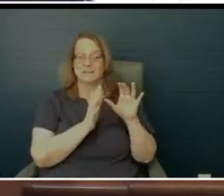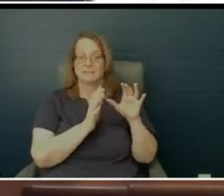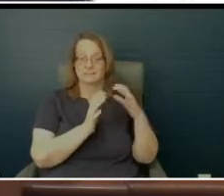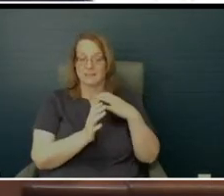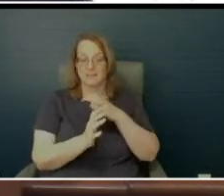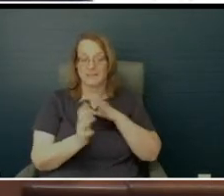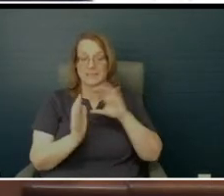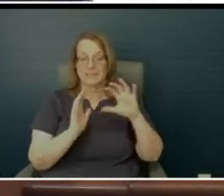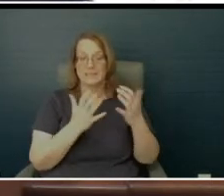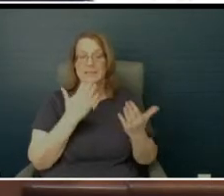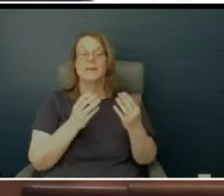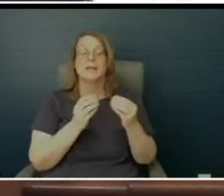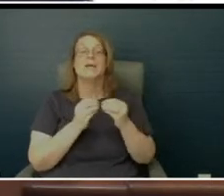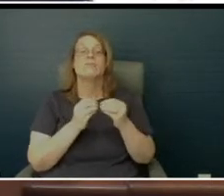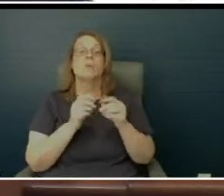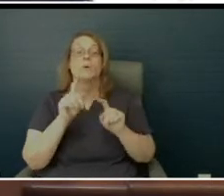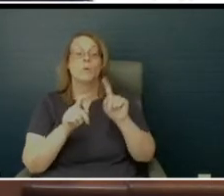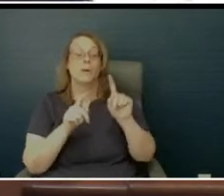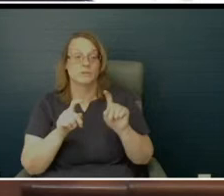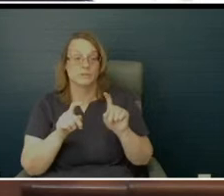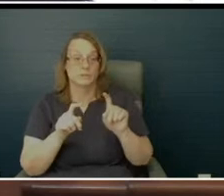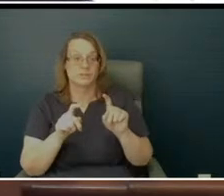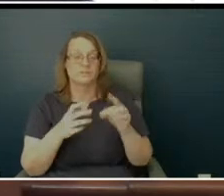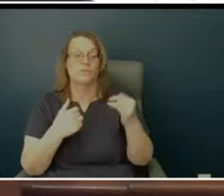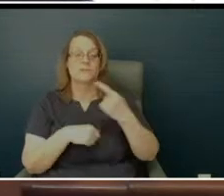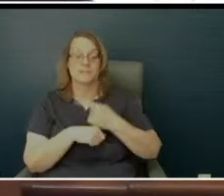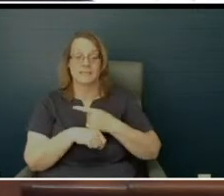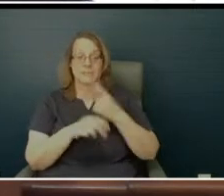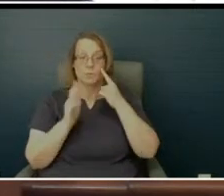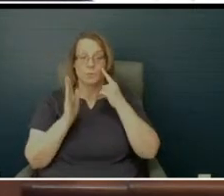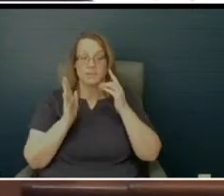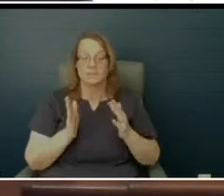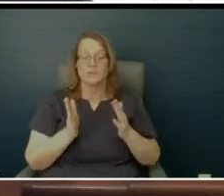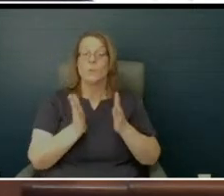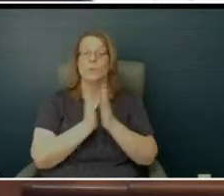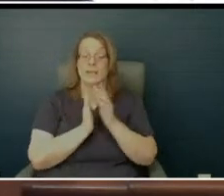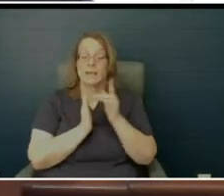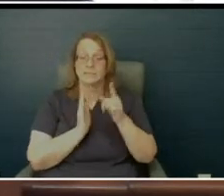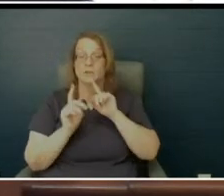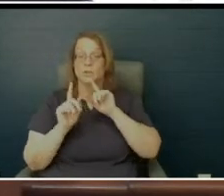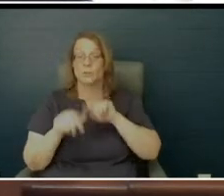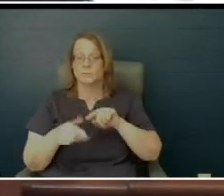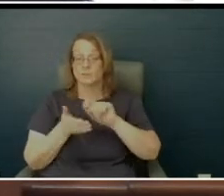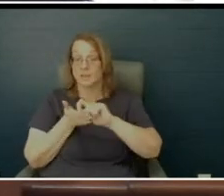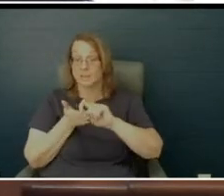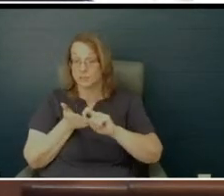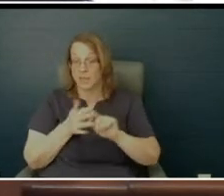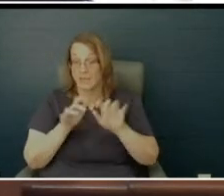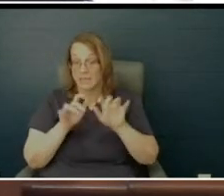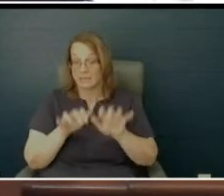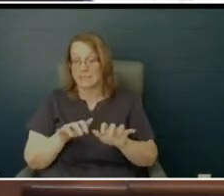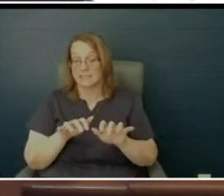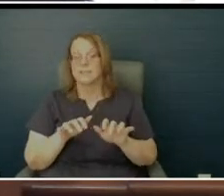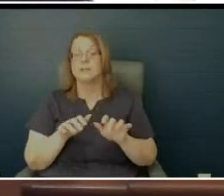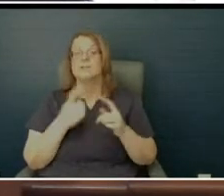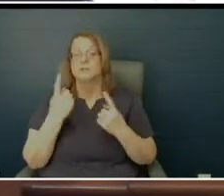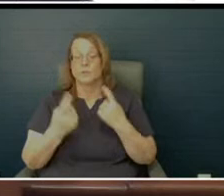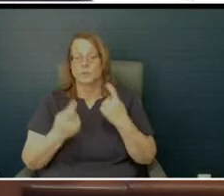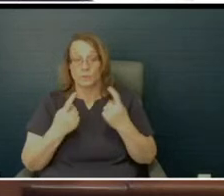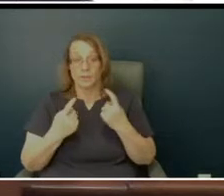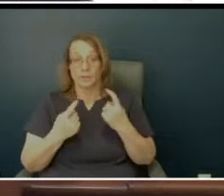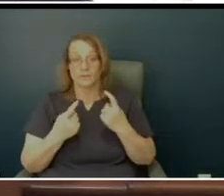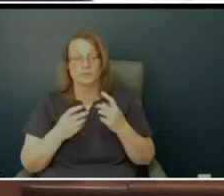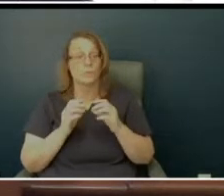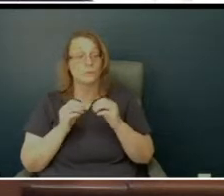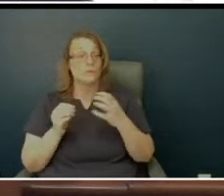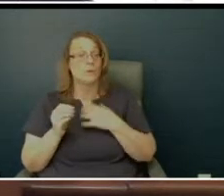witnesses, and we ask that you respond expeditiously in writing to these questions. Without objection, members will